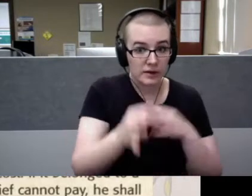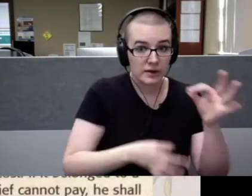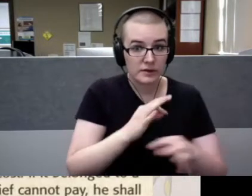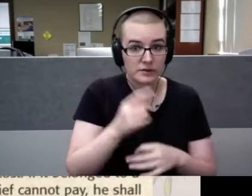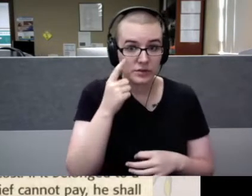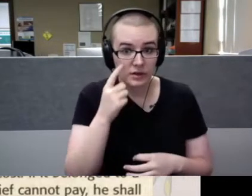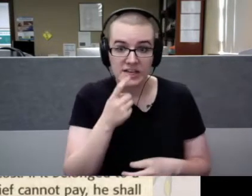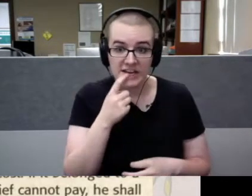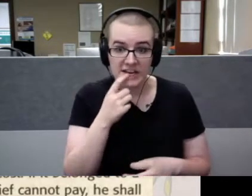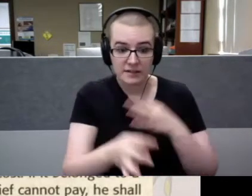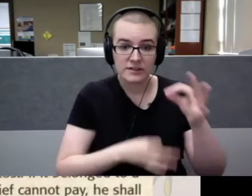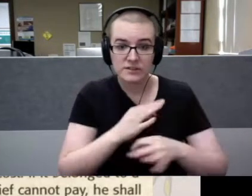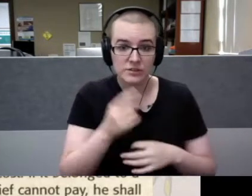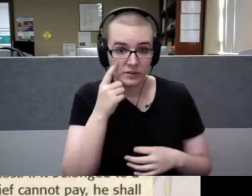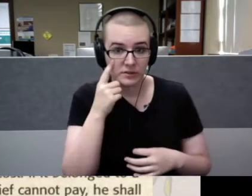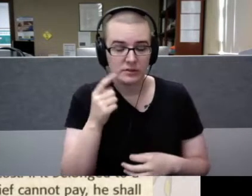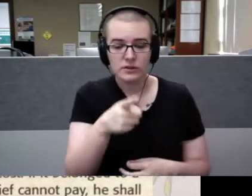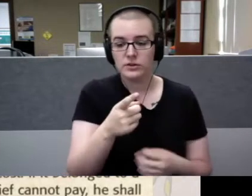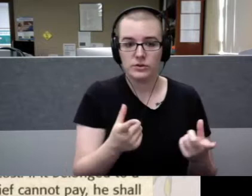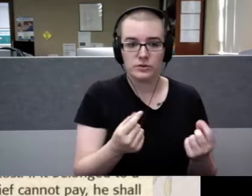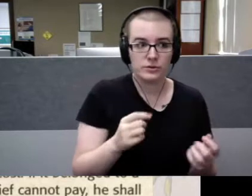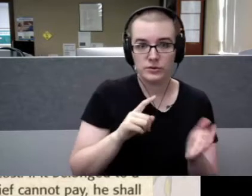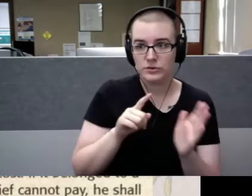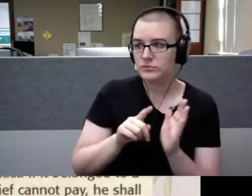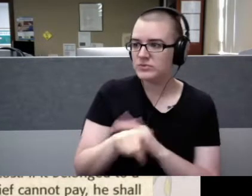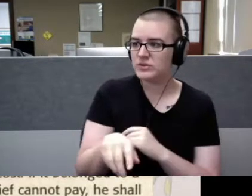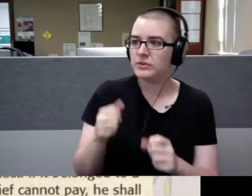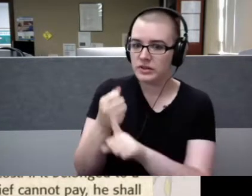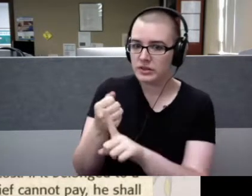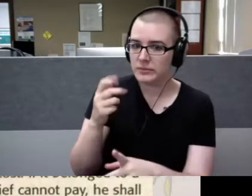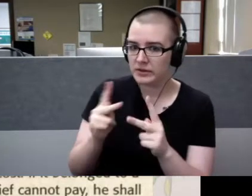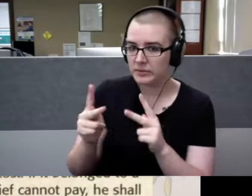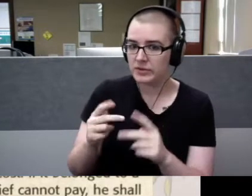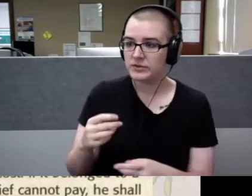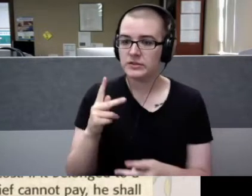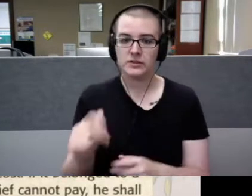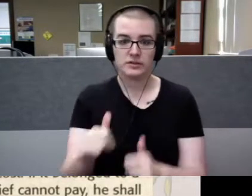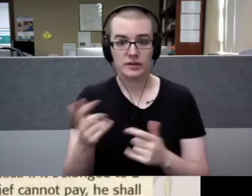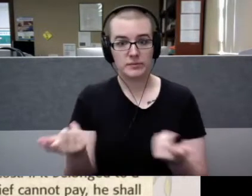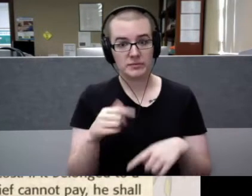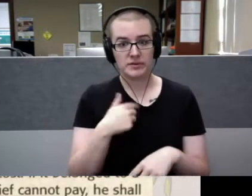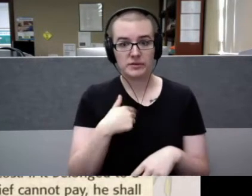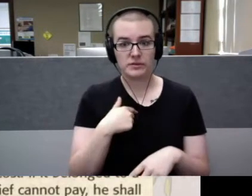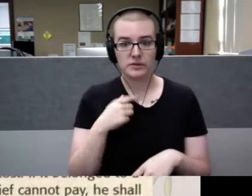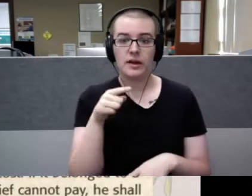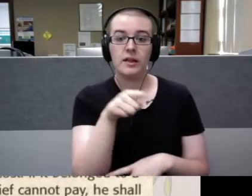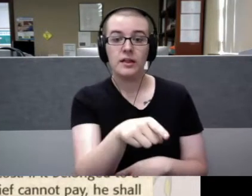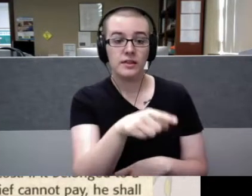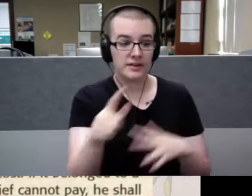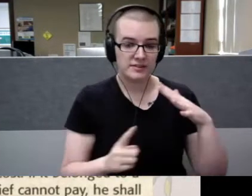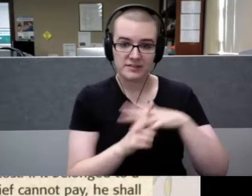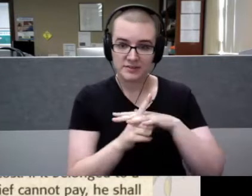be done to you. Hammurabi's Code is the basis for that. And every law